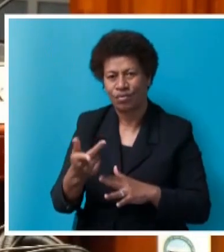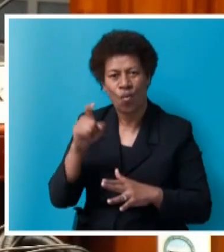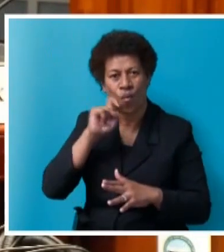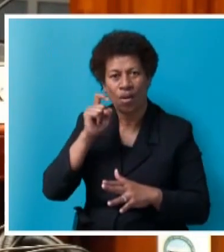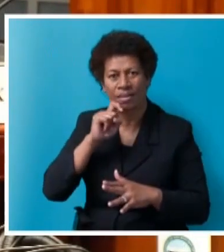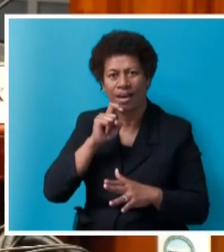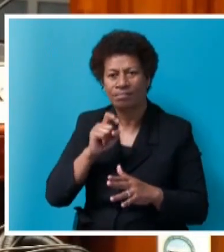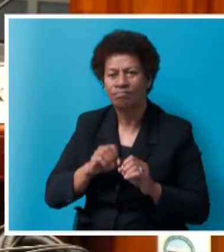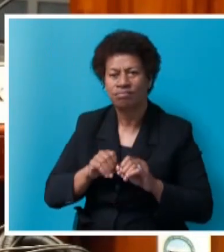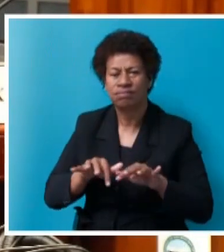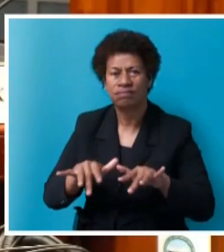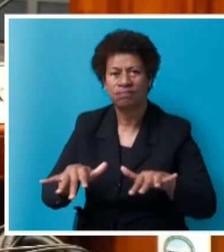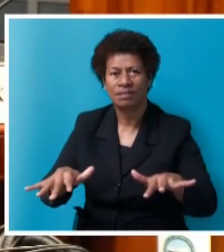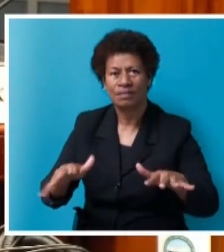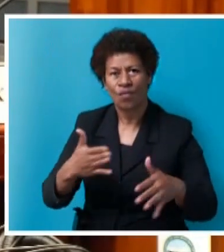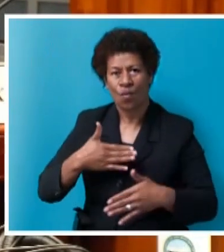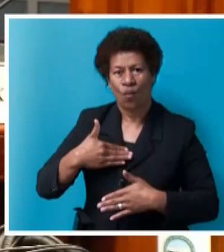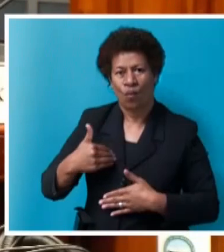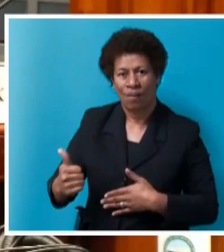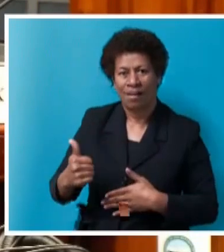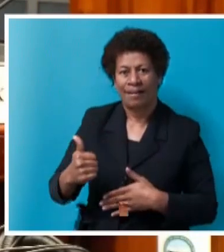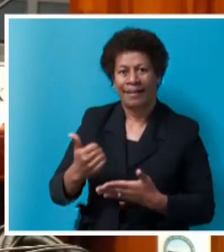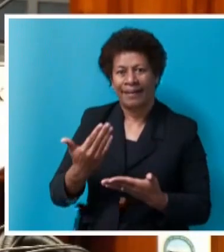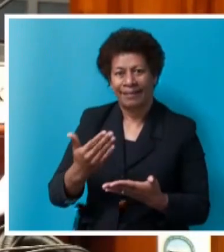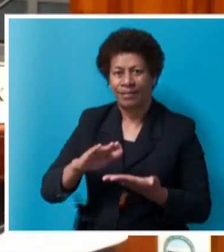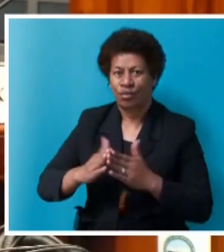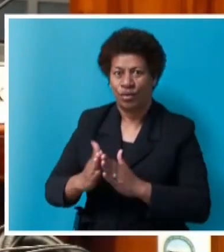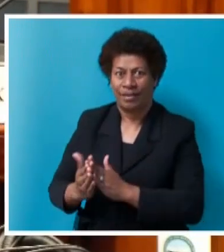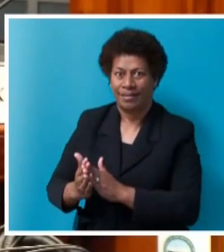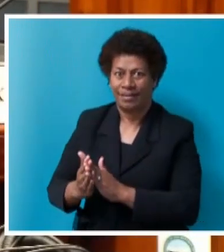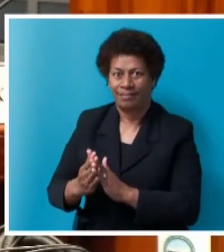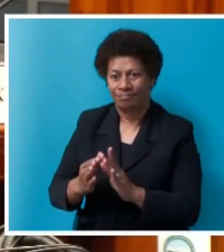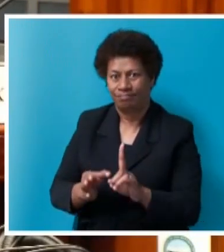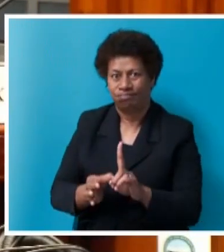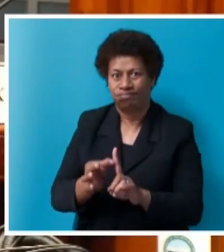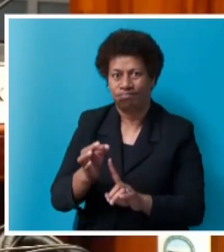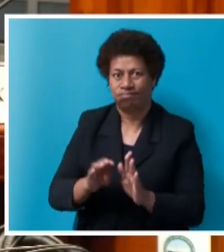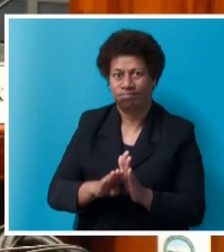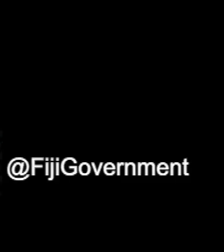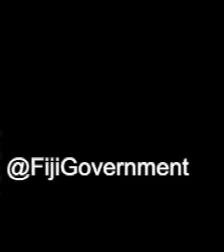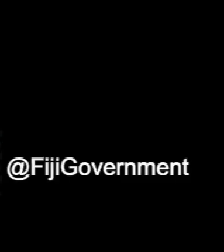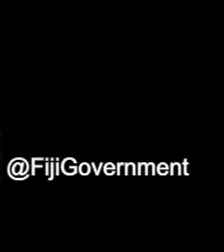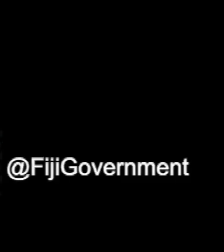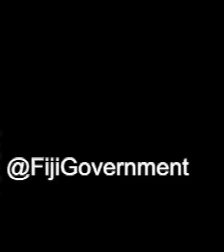their well-being and community resilience. Thank you very much, Honourable Speaker.